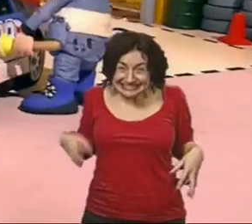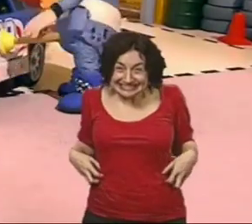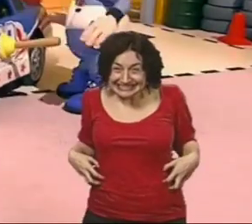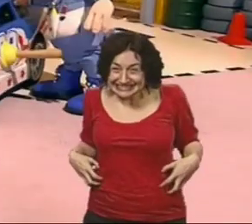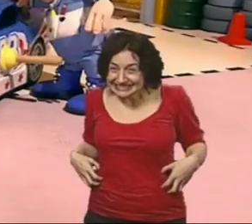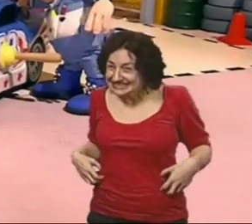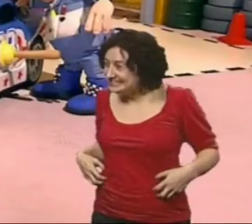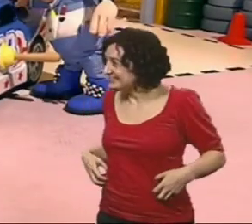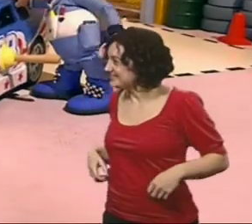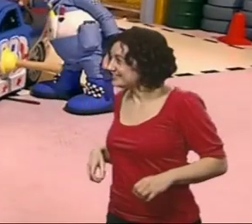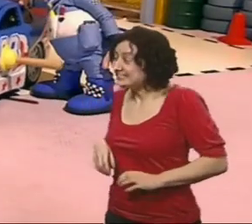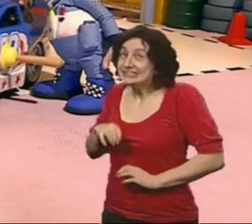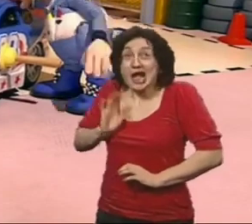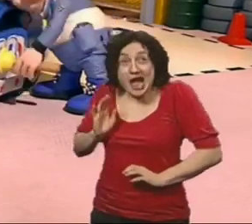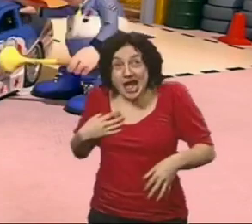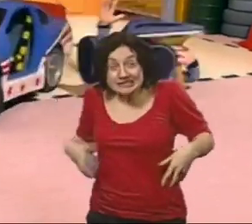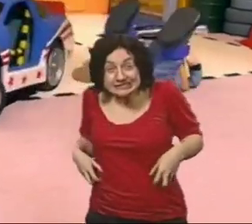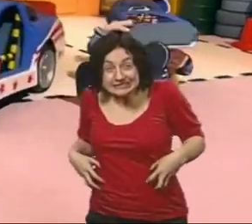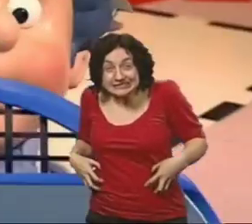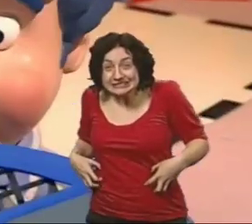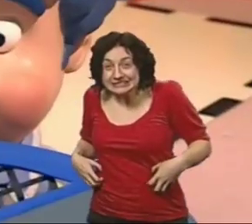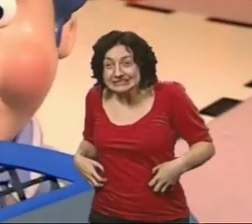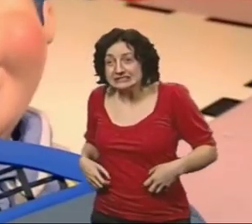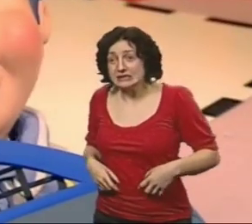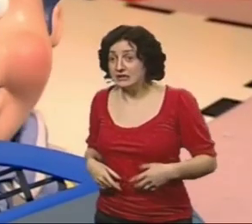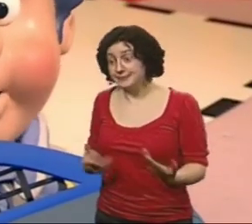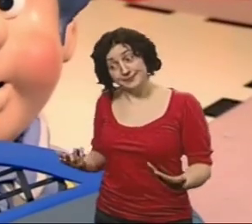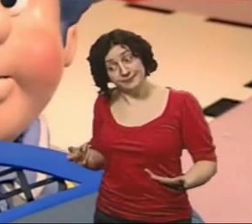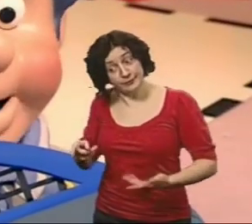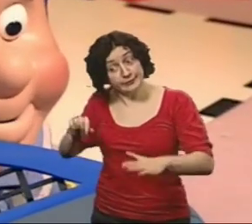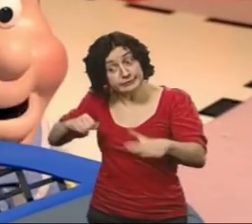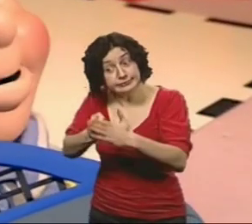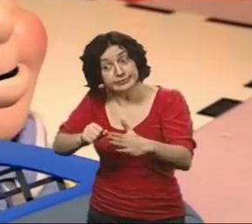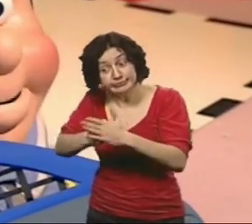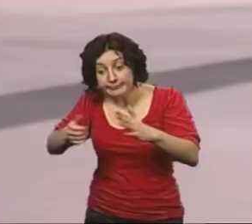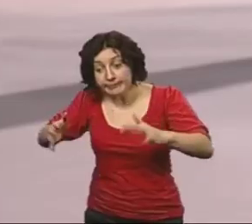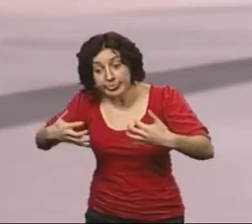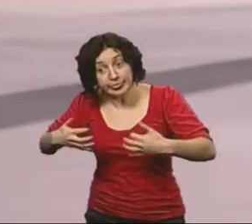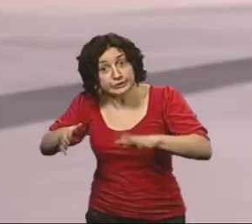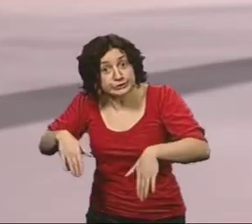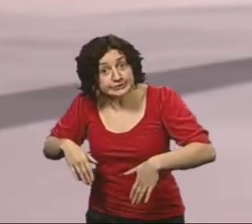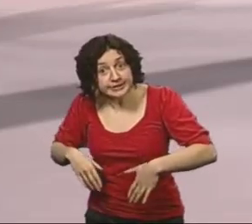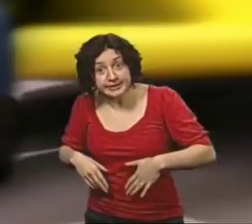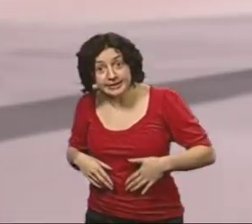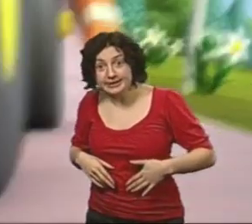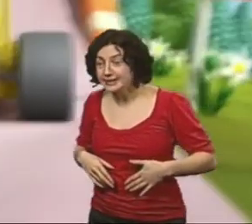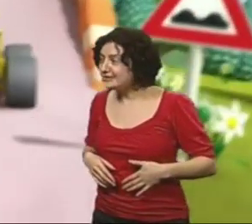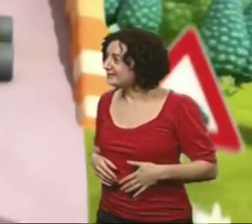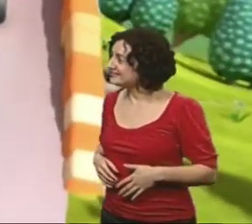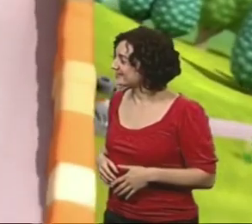That tickles. That tickles, Big Chris. You shouldn't go around getting so many dents in you then. No!